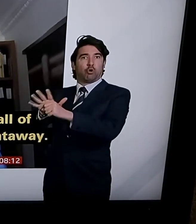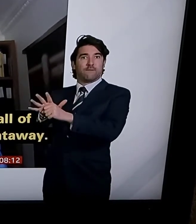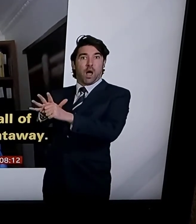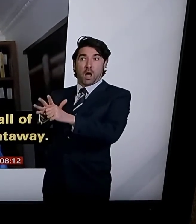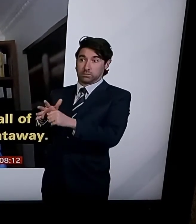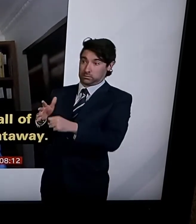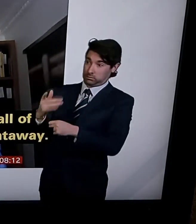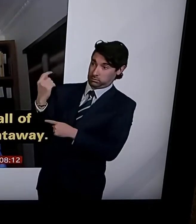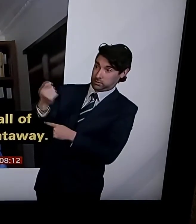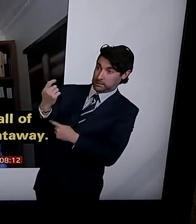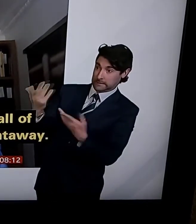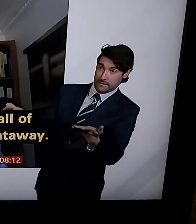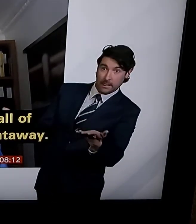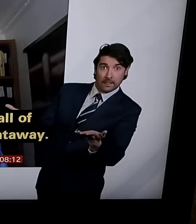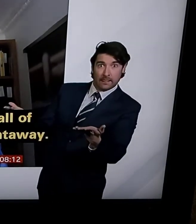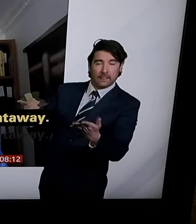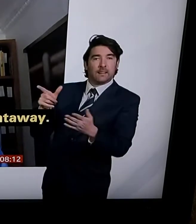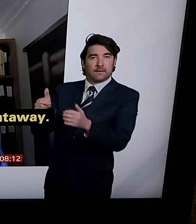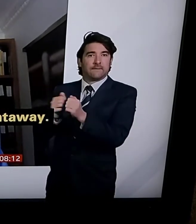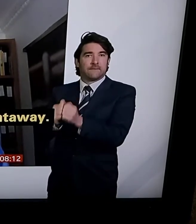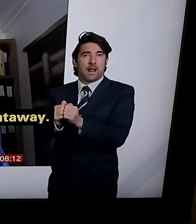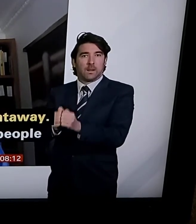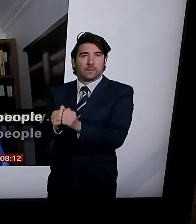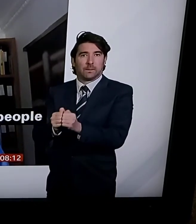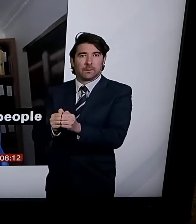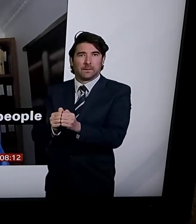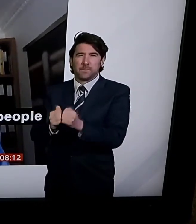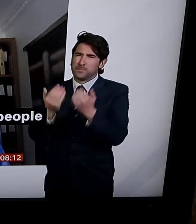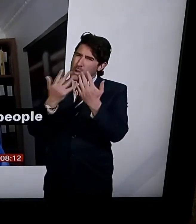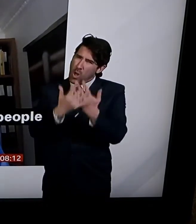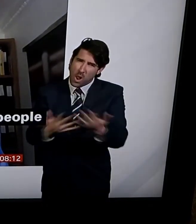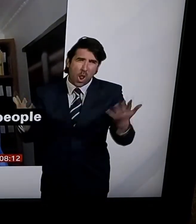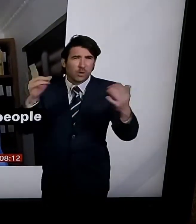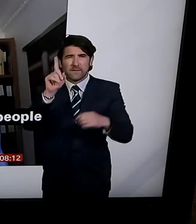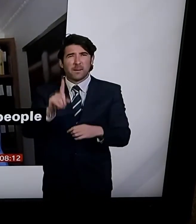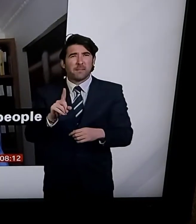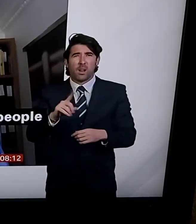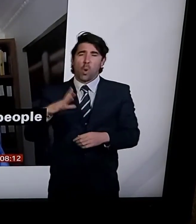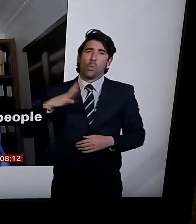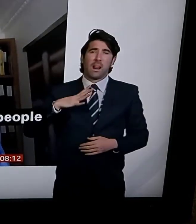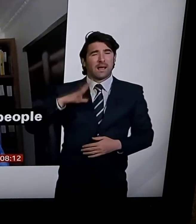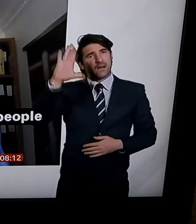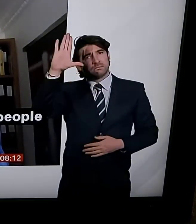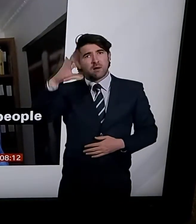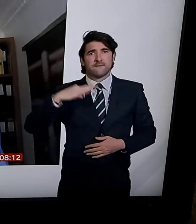Describe it.